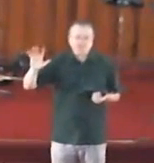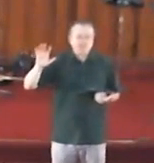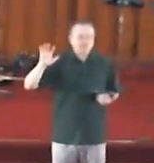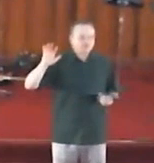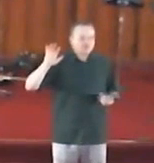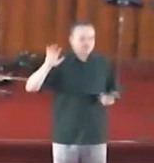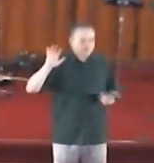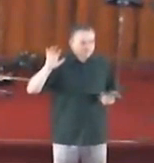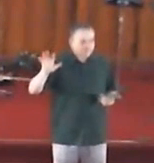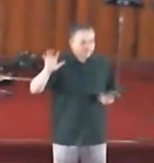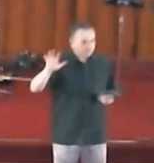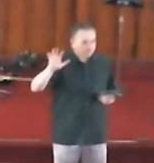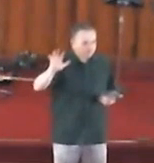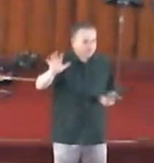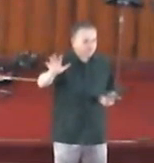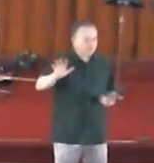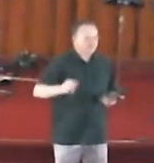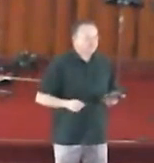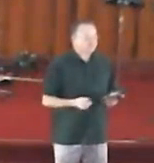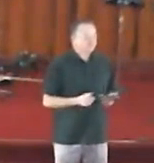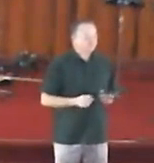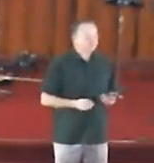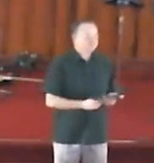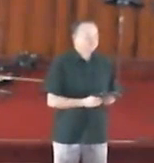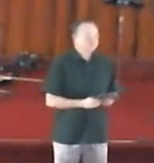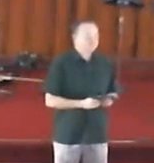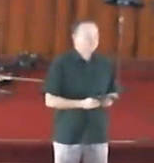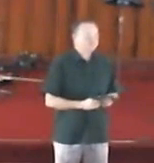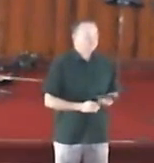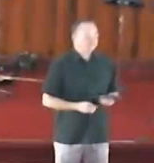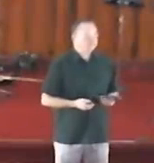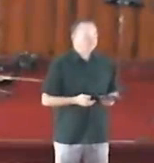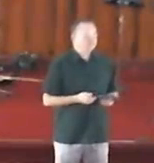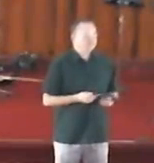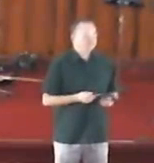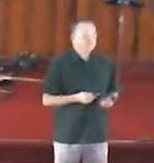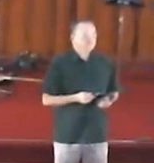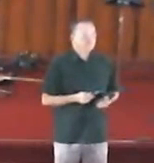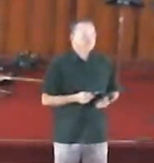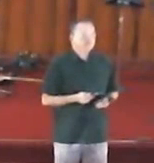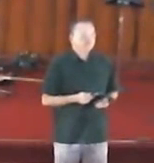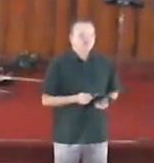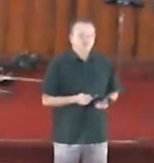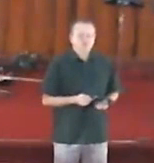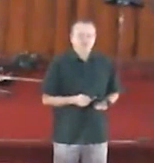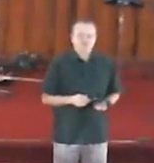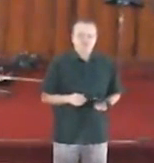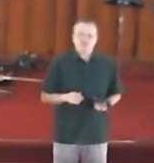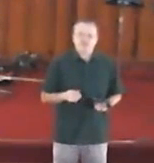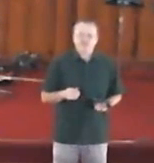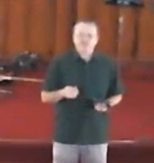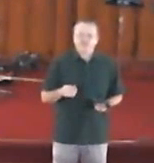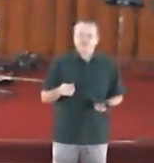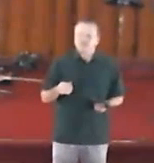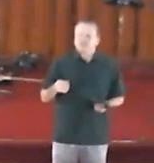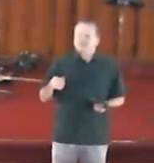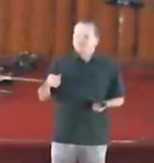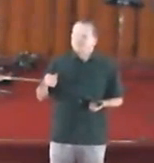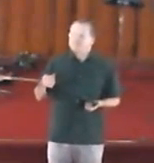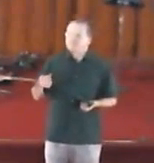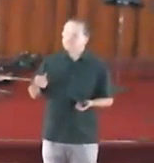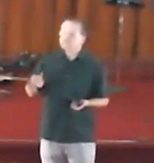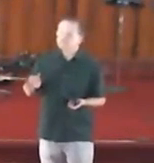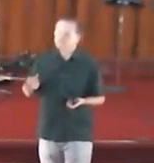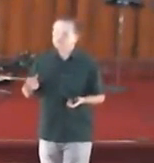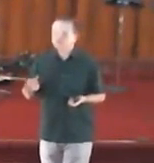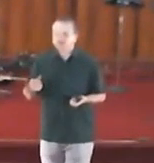pedimos a la persona, ¿me dejas poner manos sobre ti? And that's why many times when we have a time of ministry, we can ask someone we're praying for,